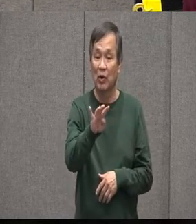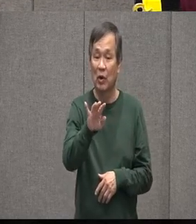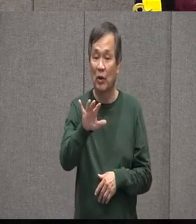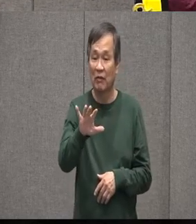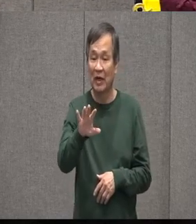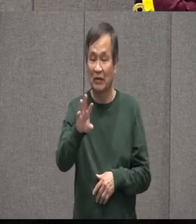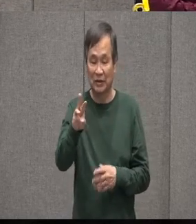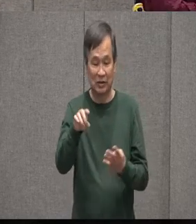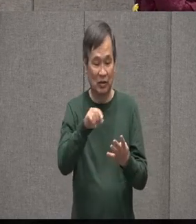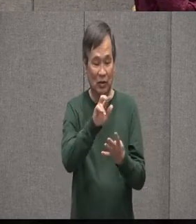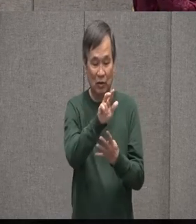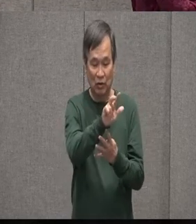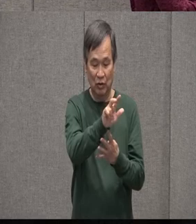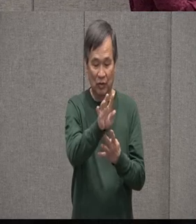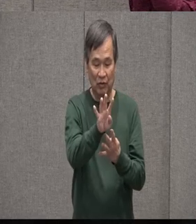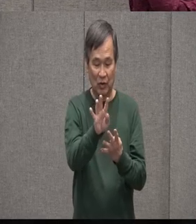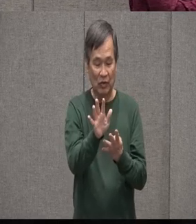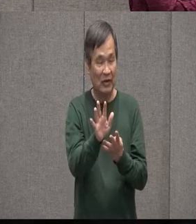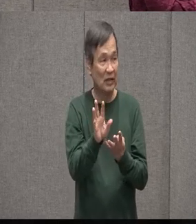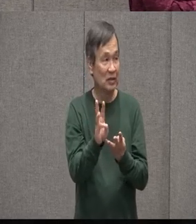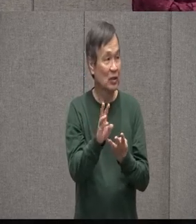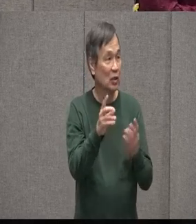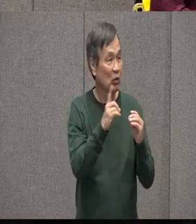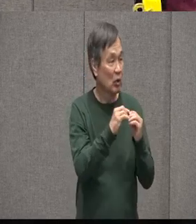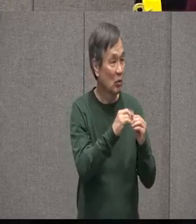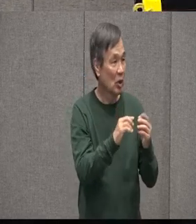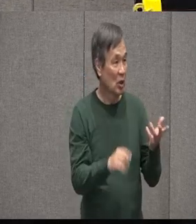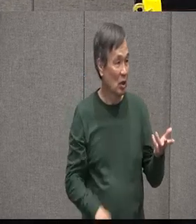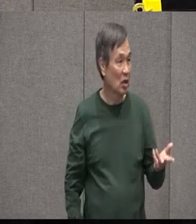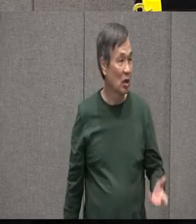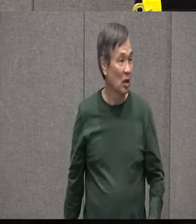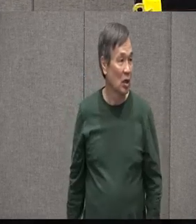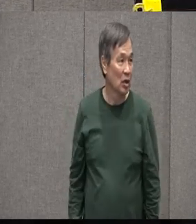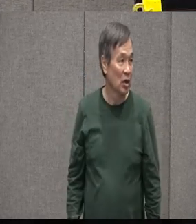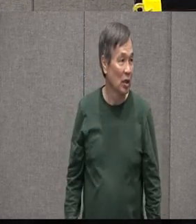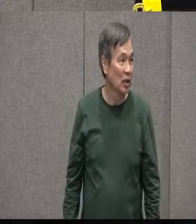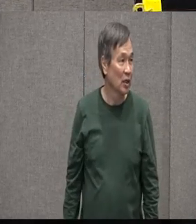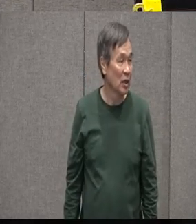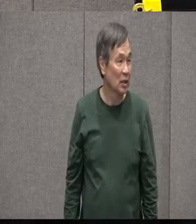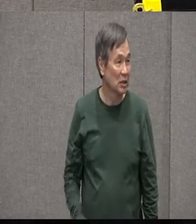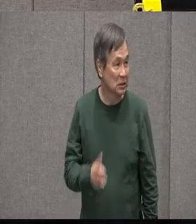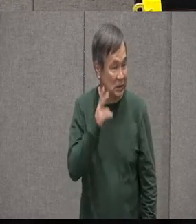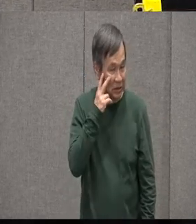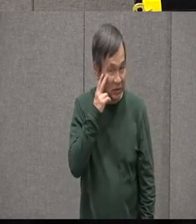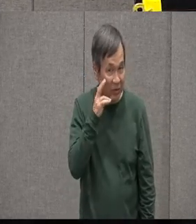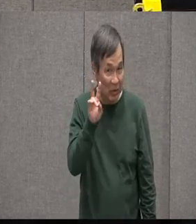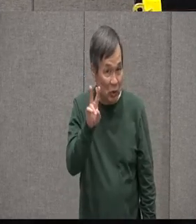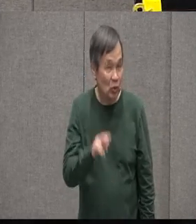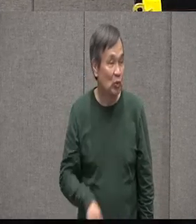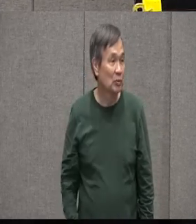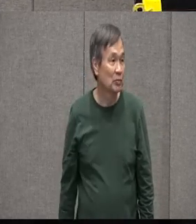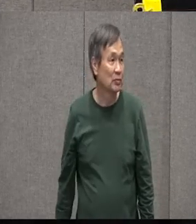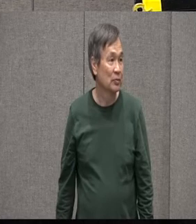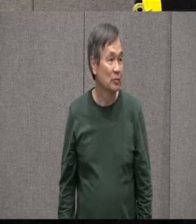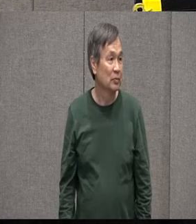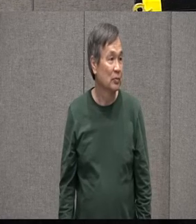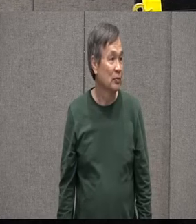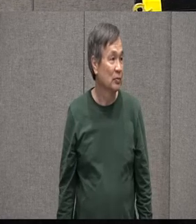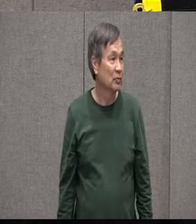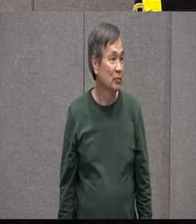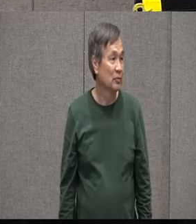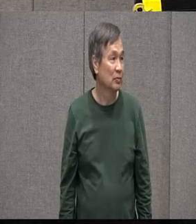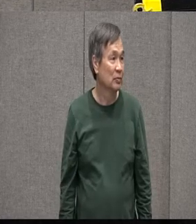3, 4, 5, 6. And you have 1 more roll. I have 1 more roll, so. You could even see if you get a 2 and get a large straight. Wow,